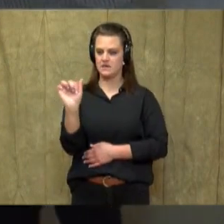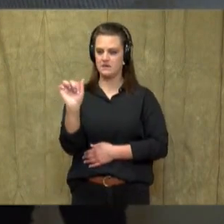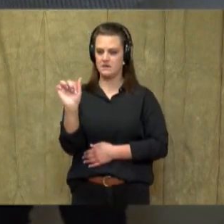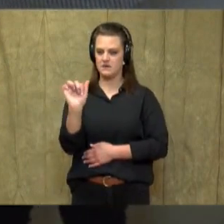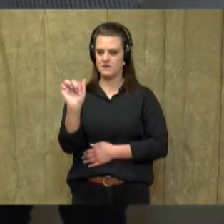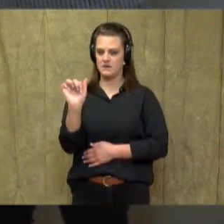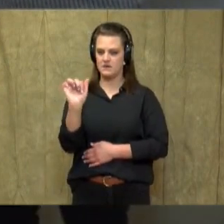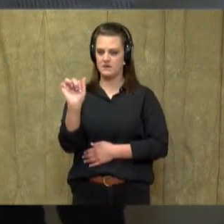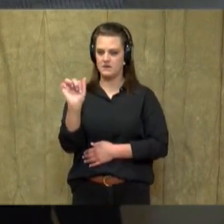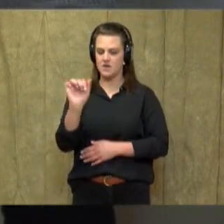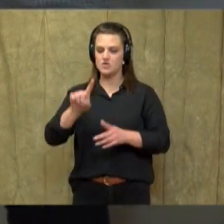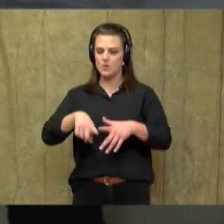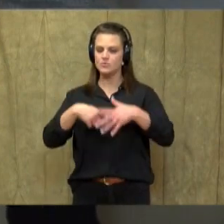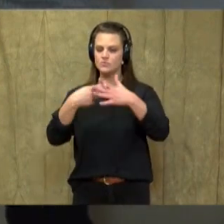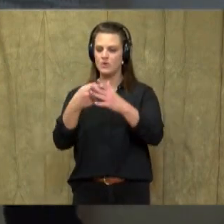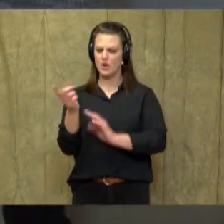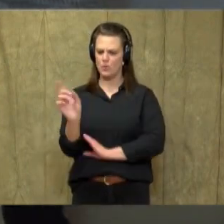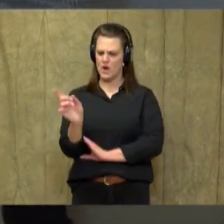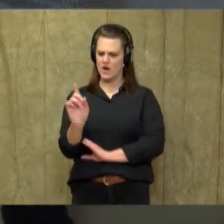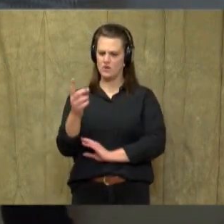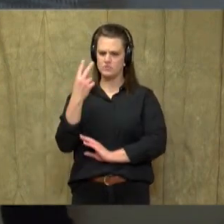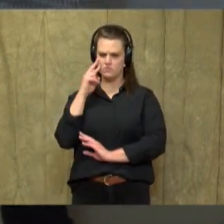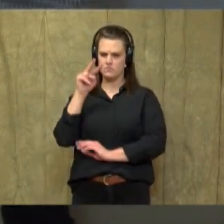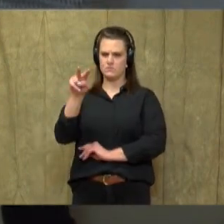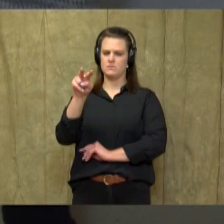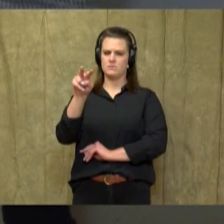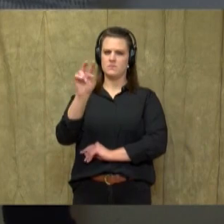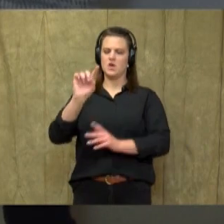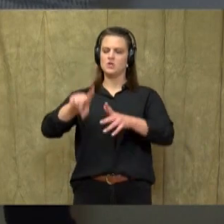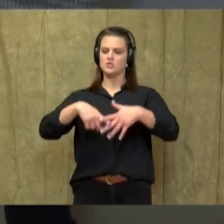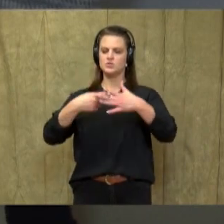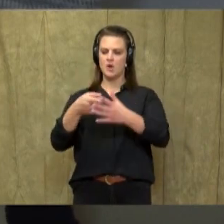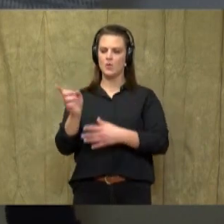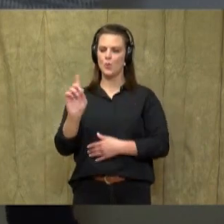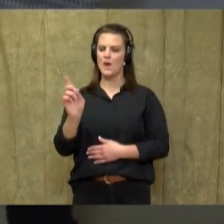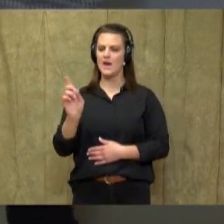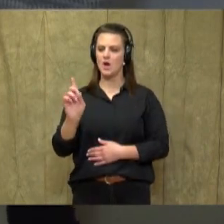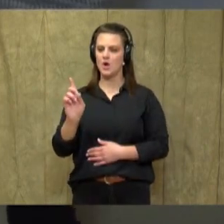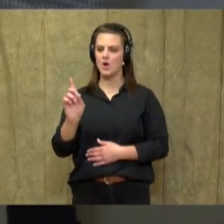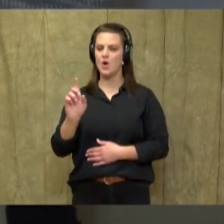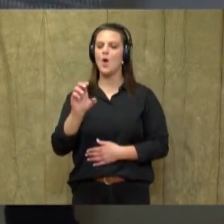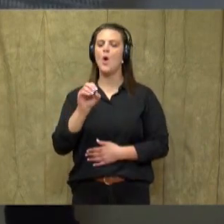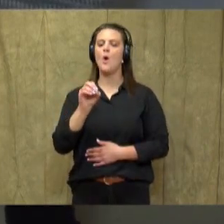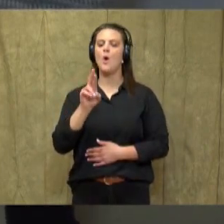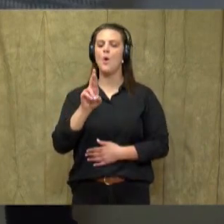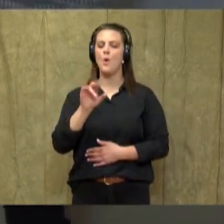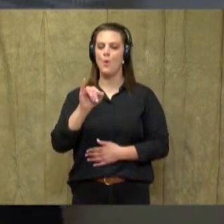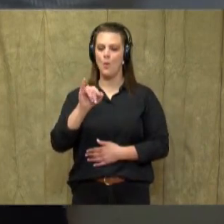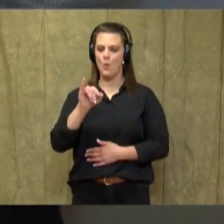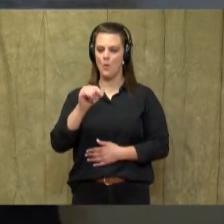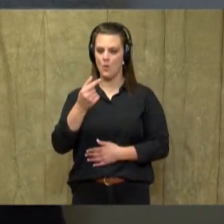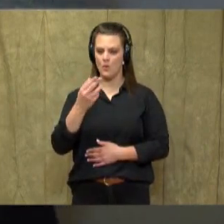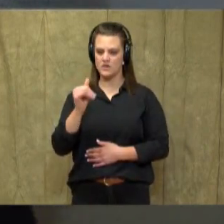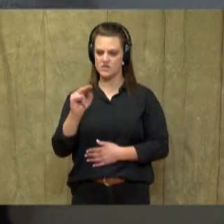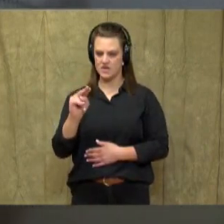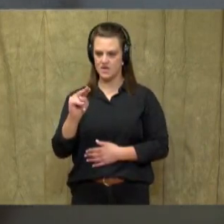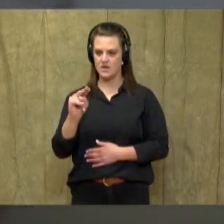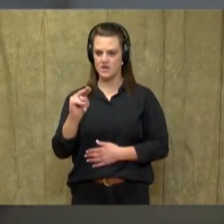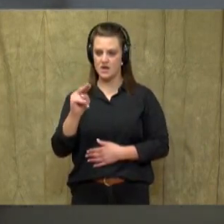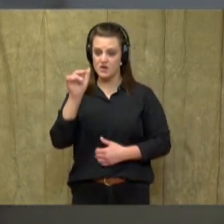where we start when we look at the coordinate grid? Yeah, we always start at the origin. And if you